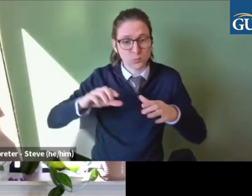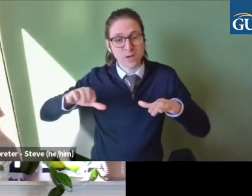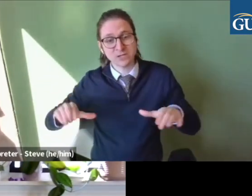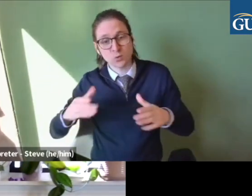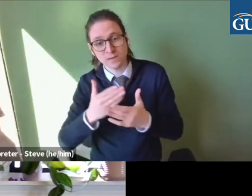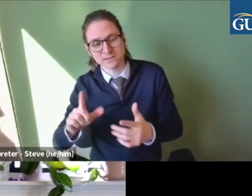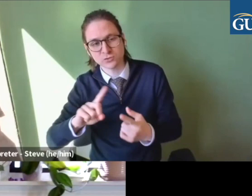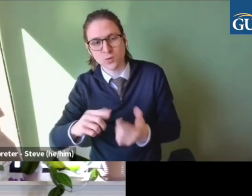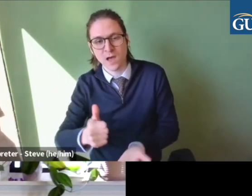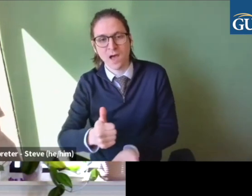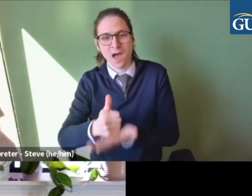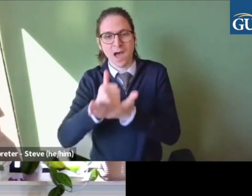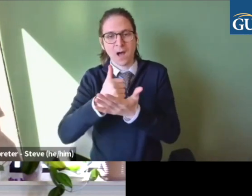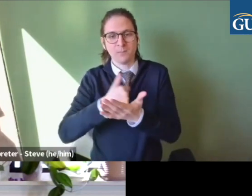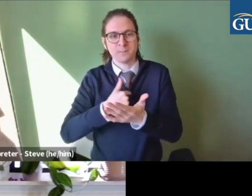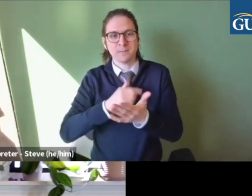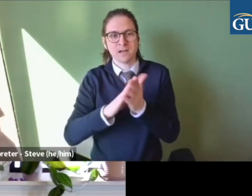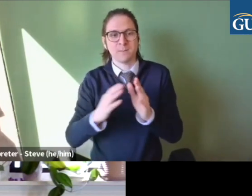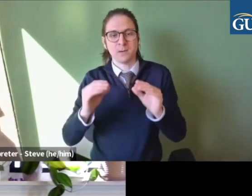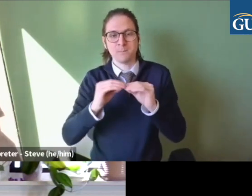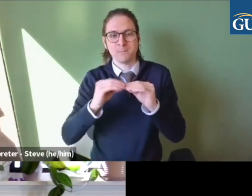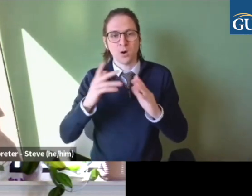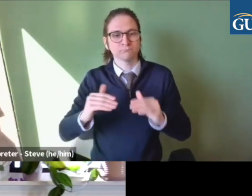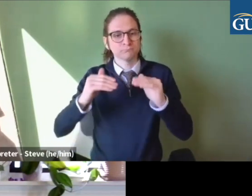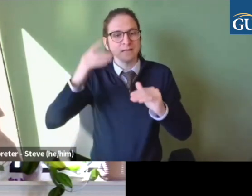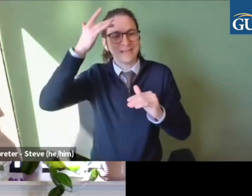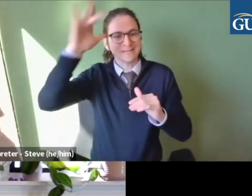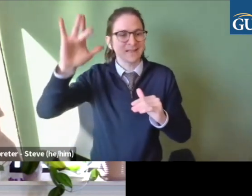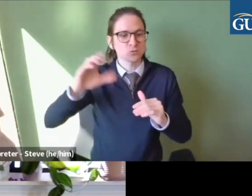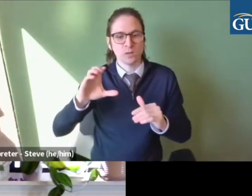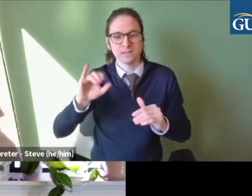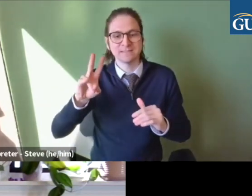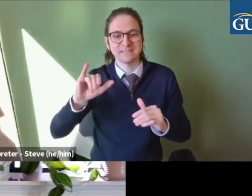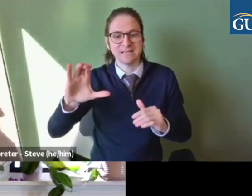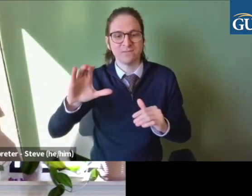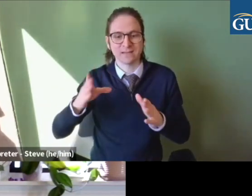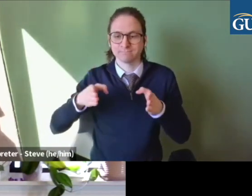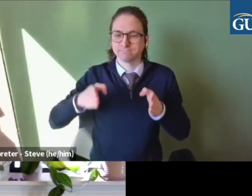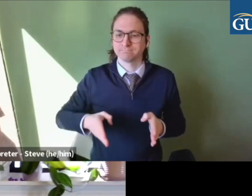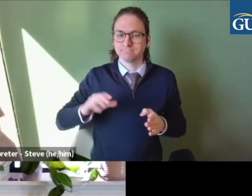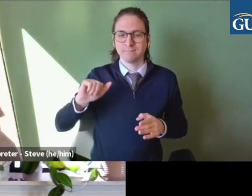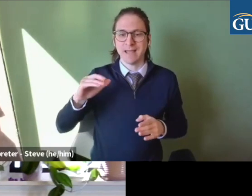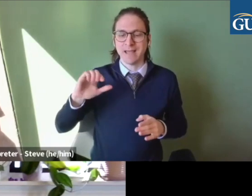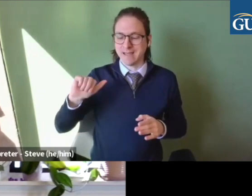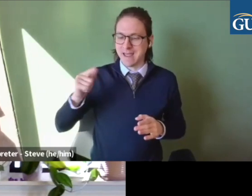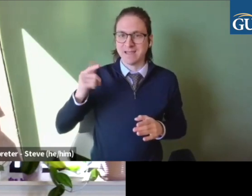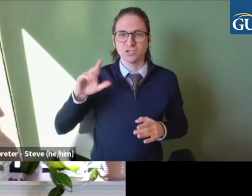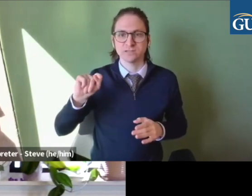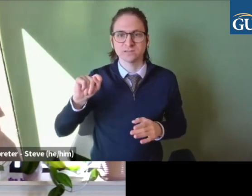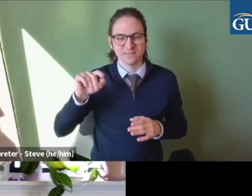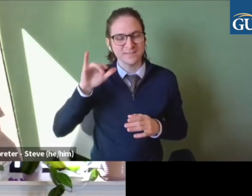an intellectual and civic agent, right? And so that's the transformative process that I'm trying to focus